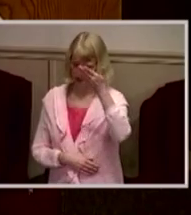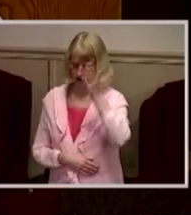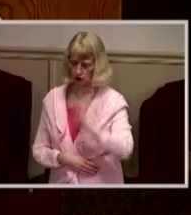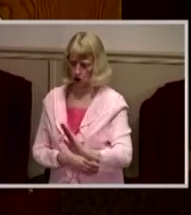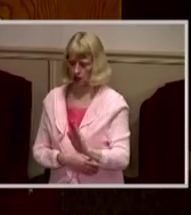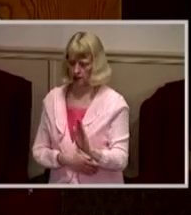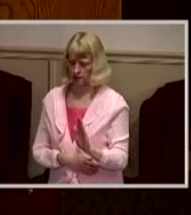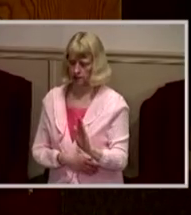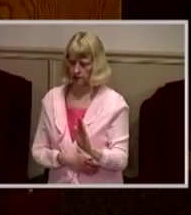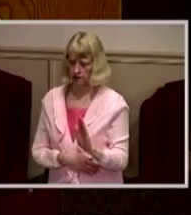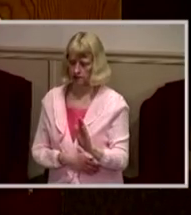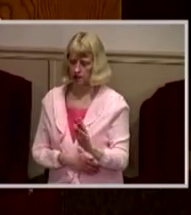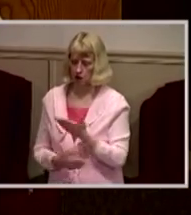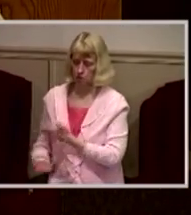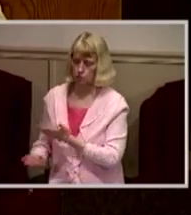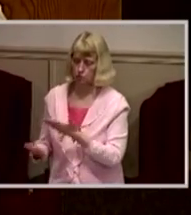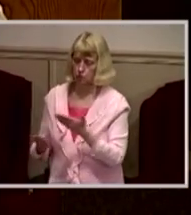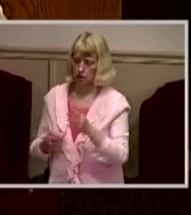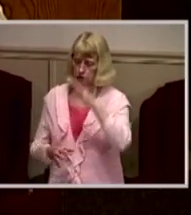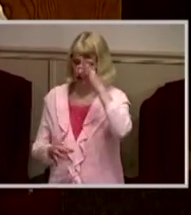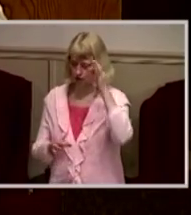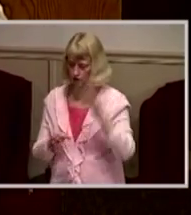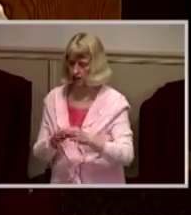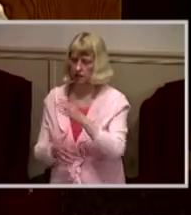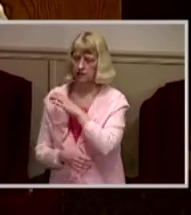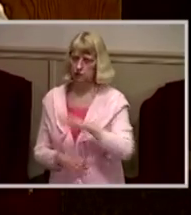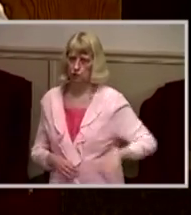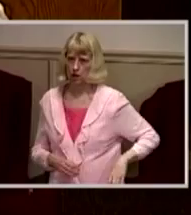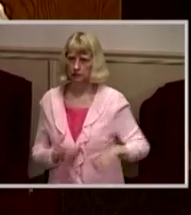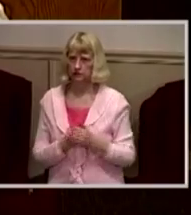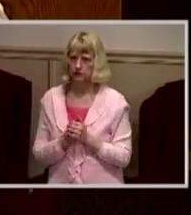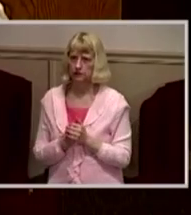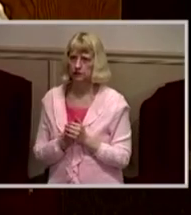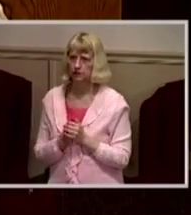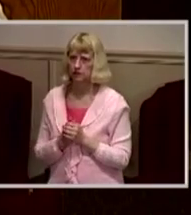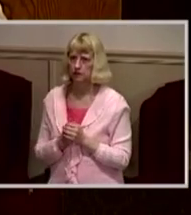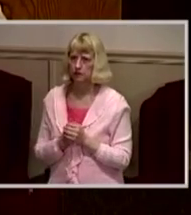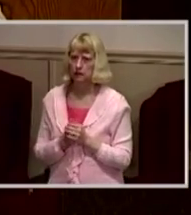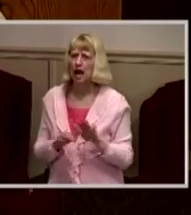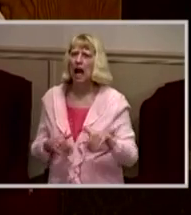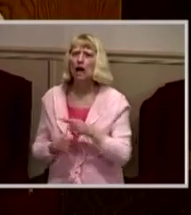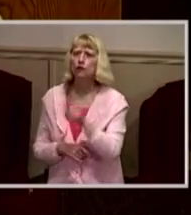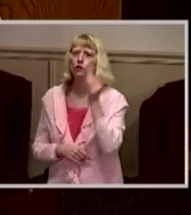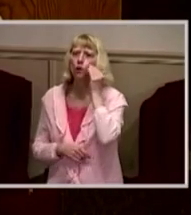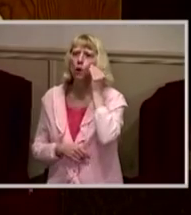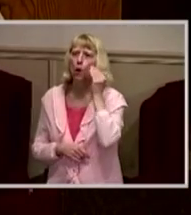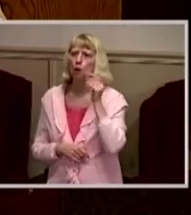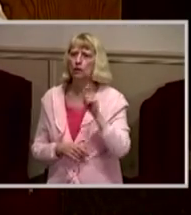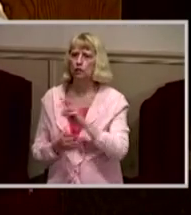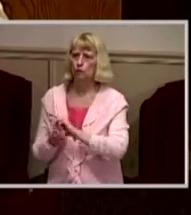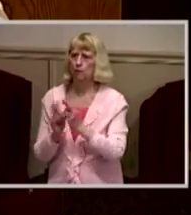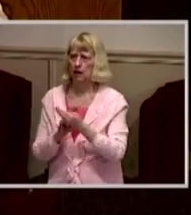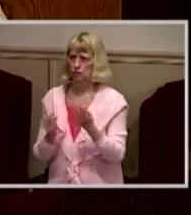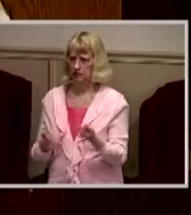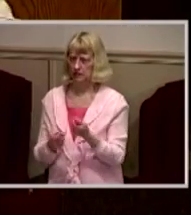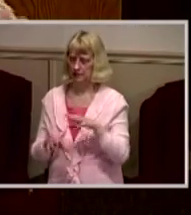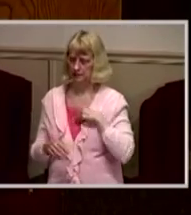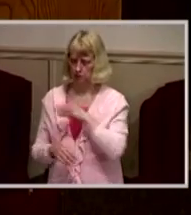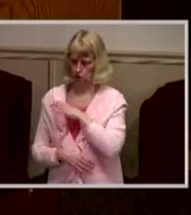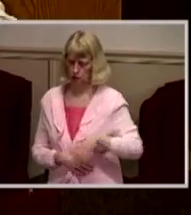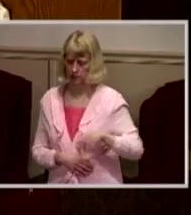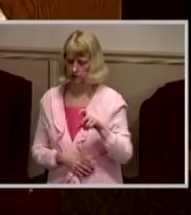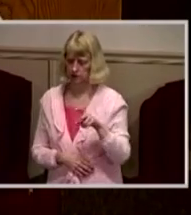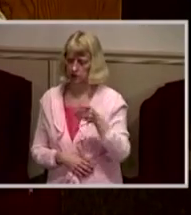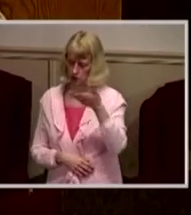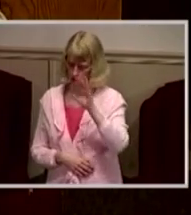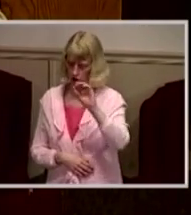God that they are brought to faith in Christ." How do you know that you need to repent from your sin and trust Christ?